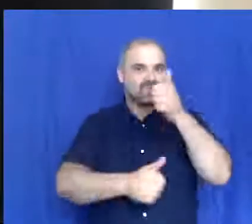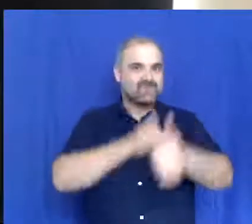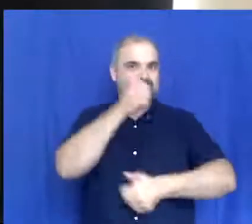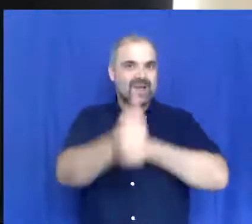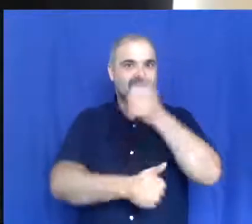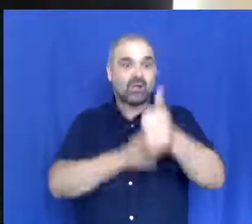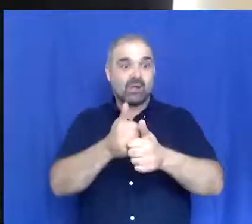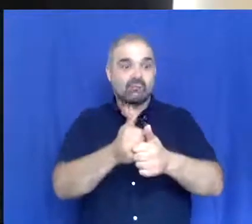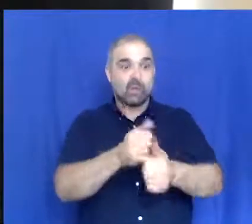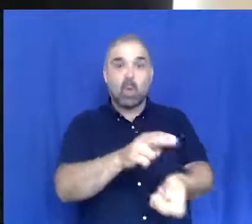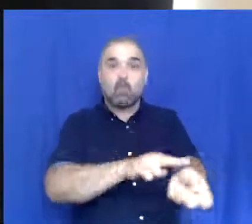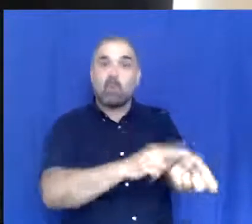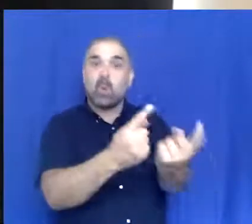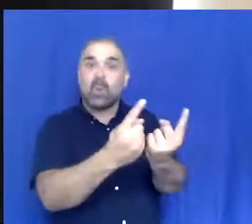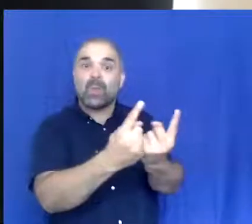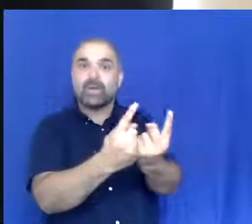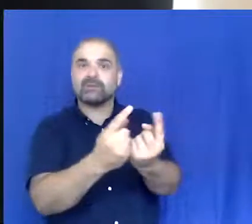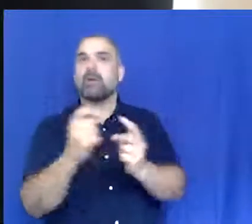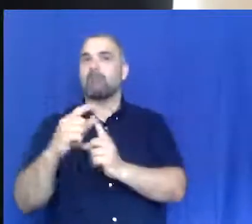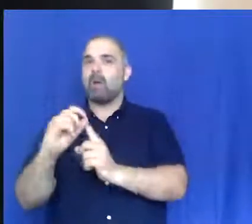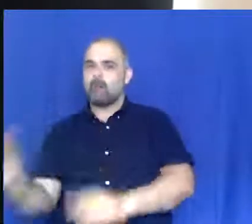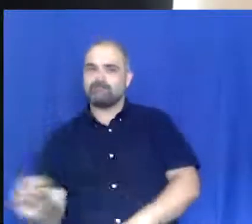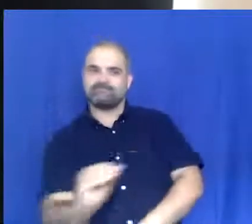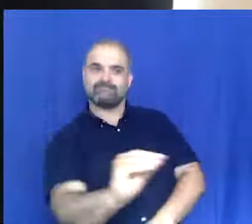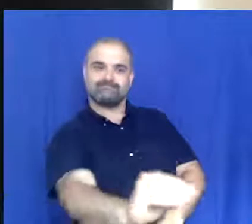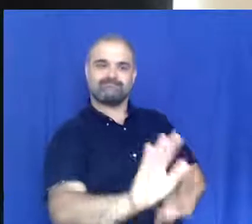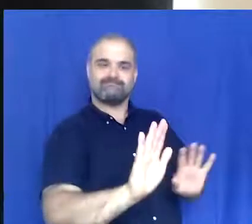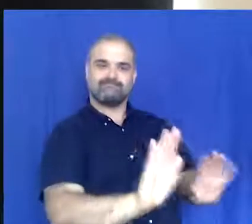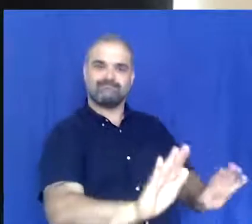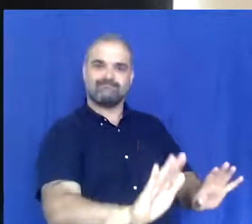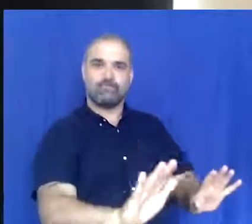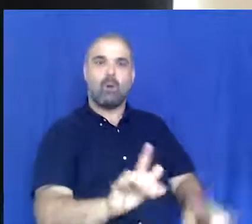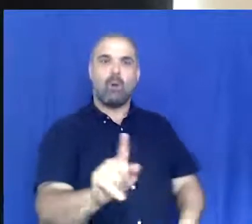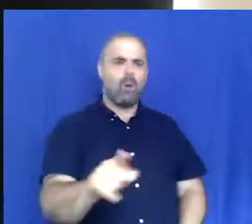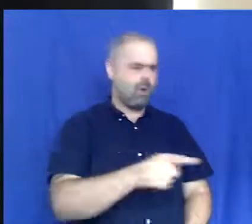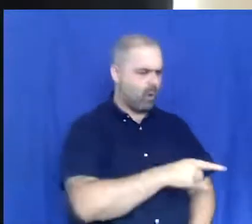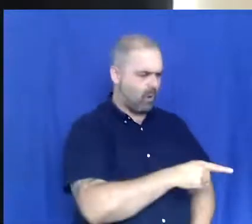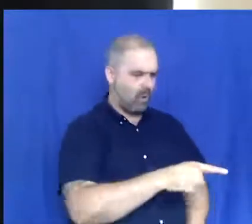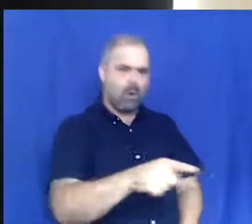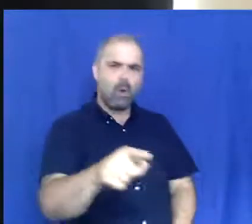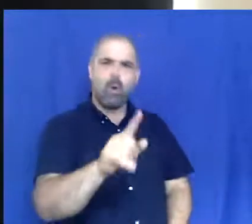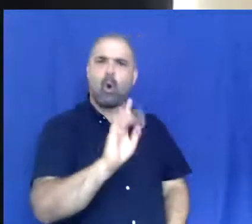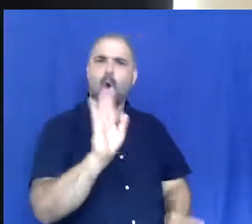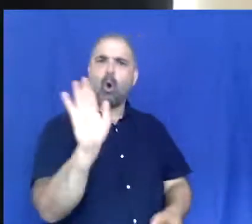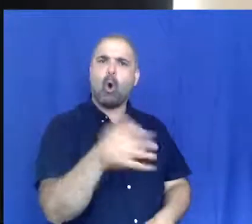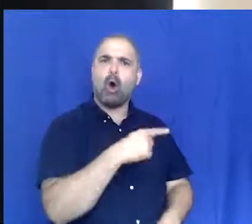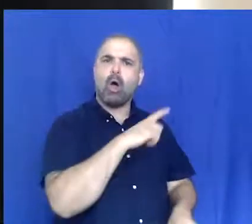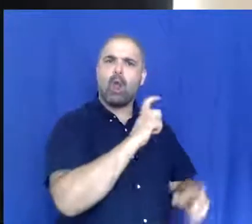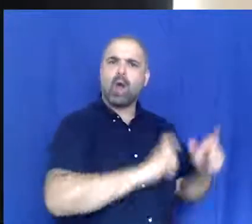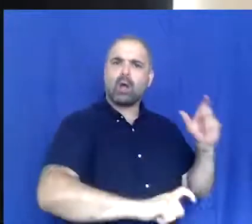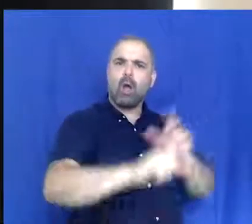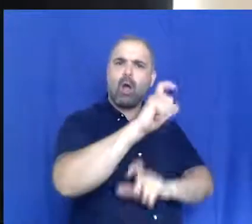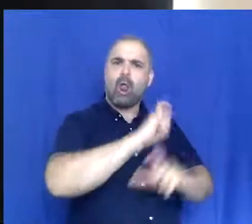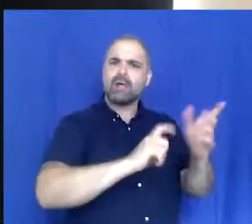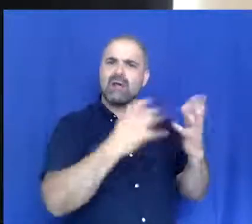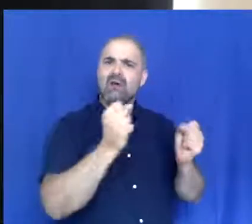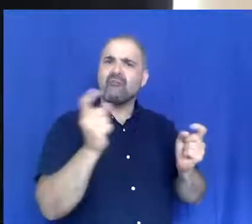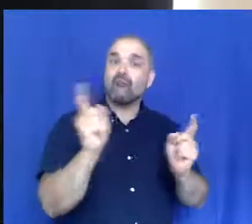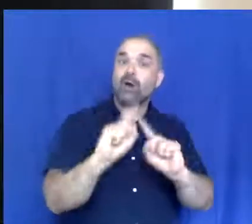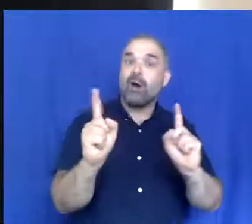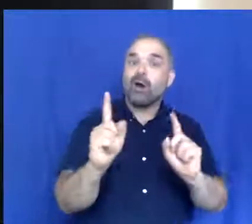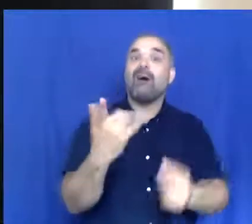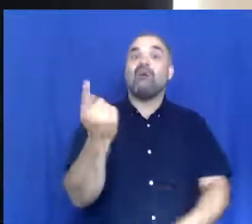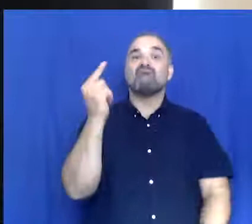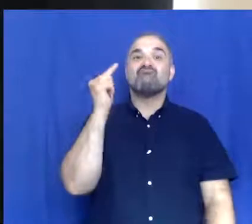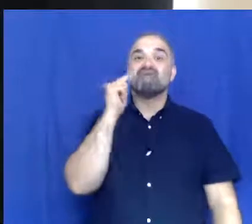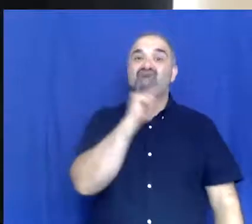Well done. Put it next to your blue thing, and let's see, what have we got when all our colours are together?